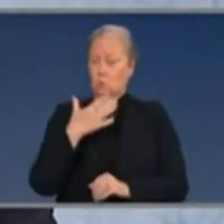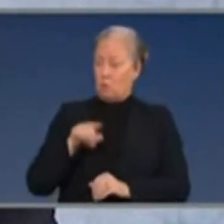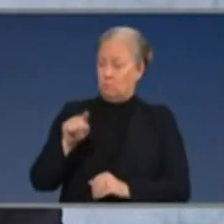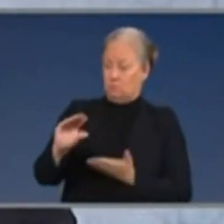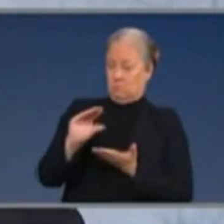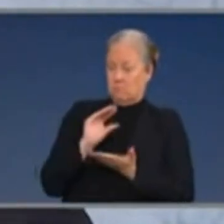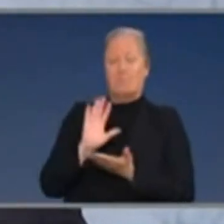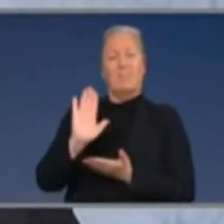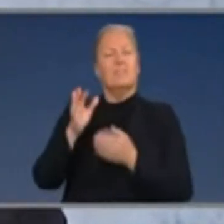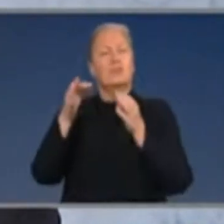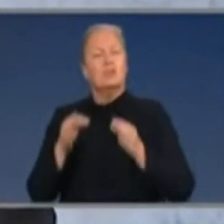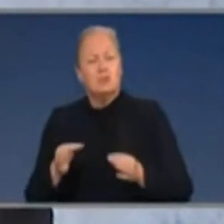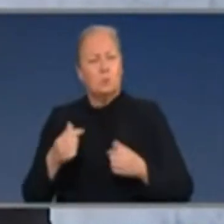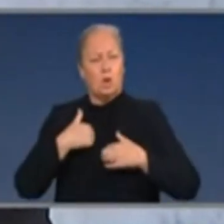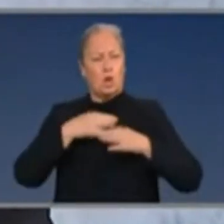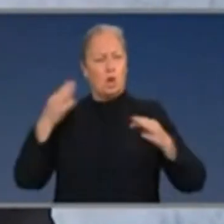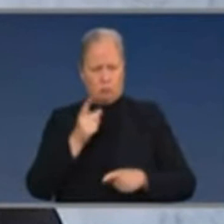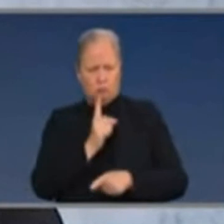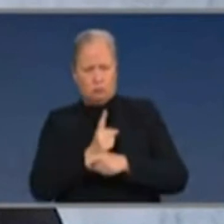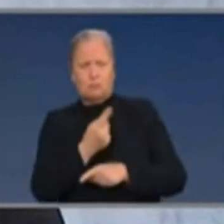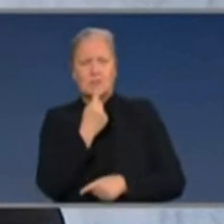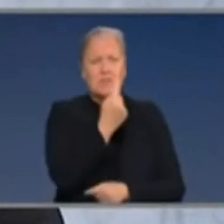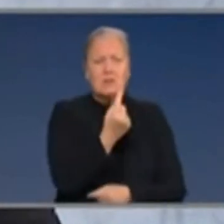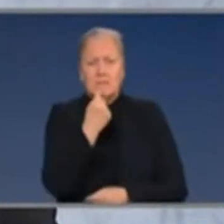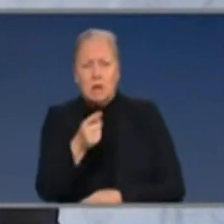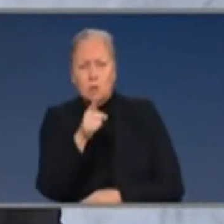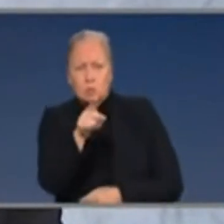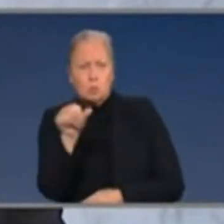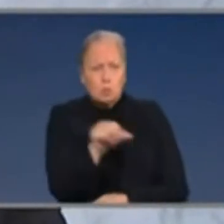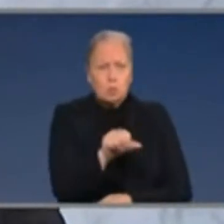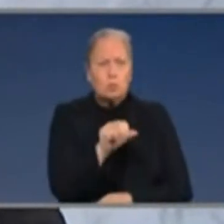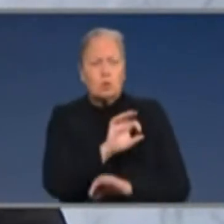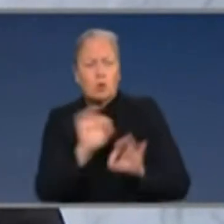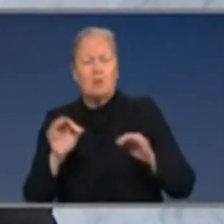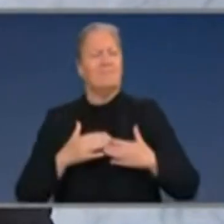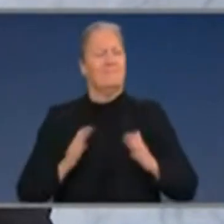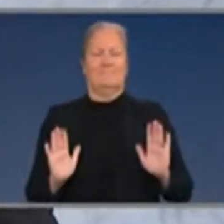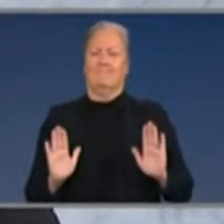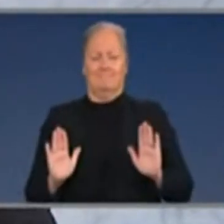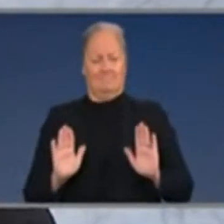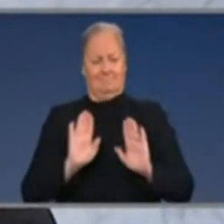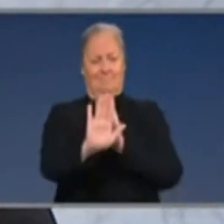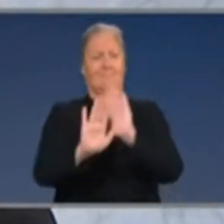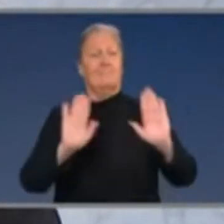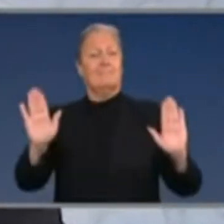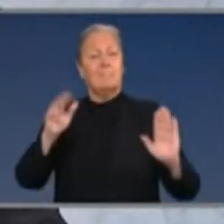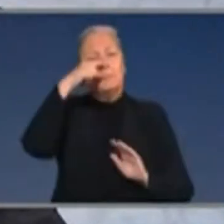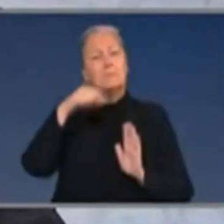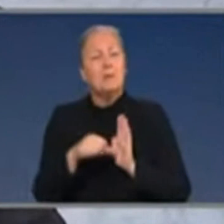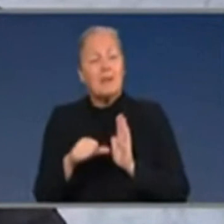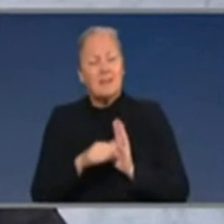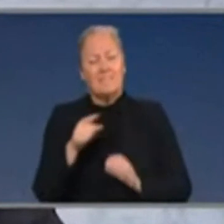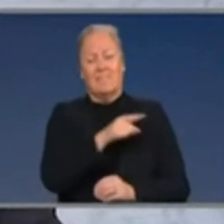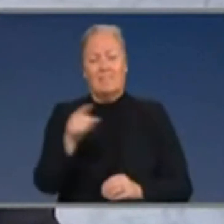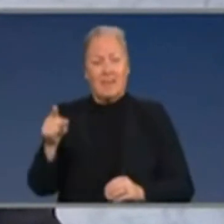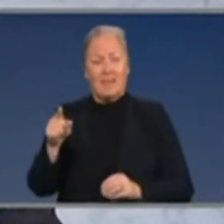is. The government doesn't give people lectures about how they should spend their money. That's not the sort of government we are. It's their money, and if they believe